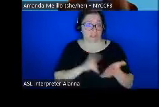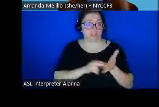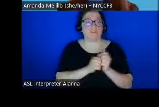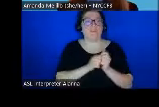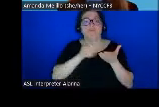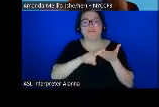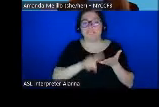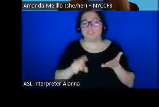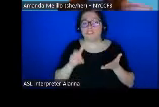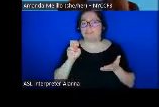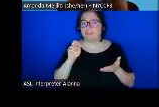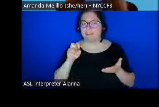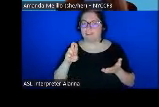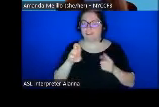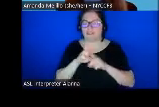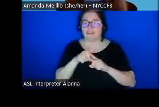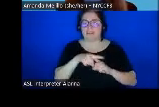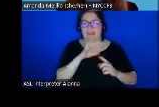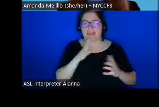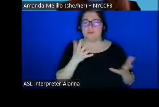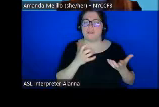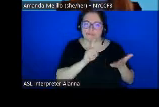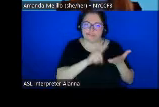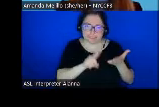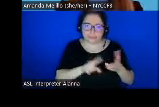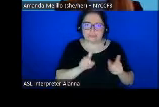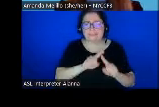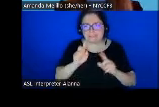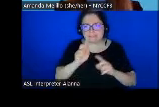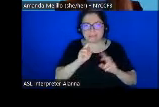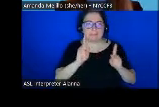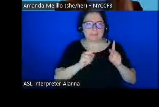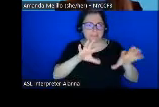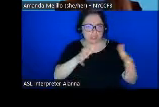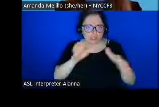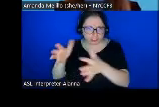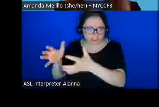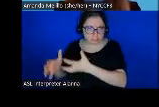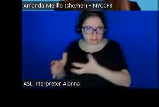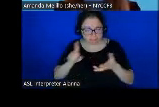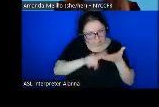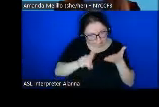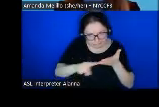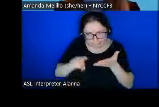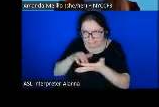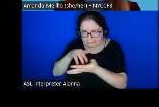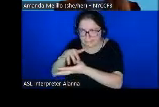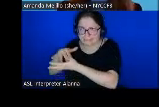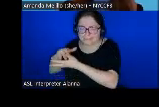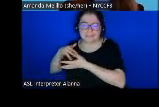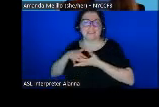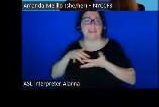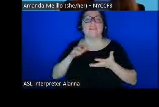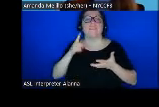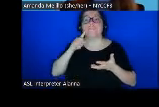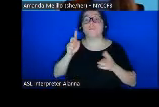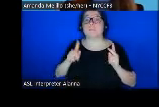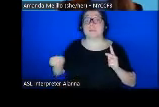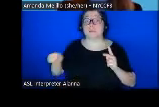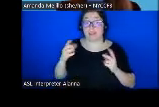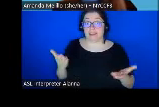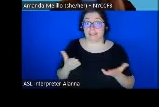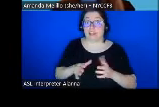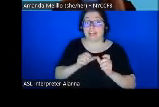that can start to research some of these populations um because we imagine that you know for voters who are here as lawful permanent